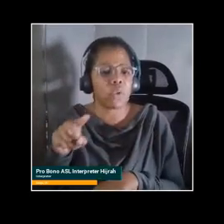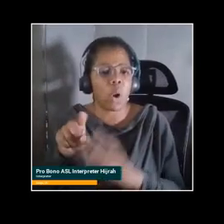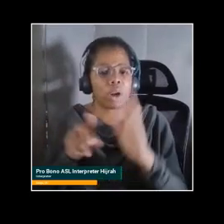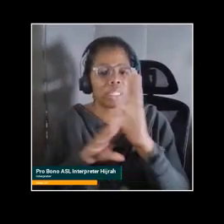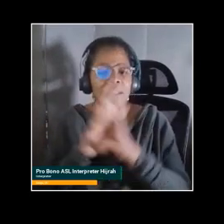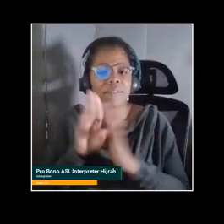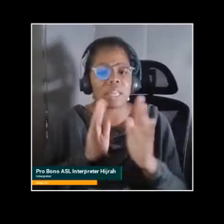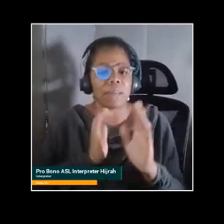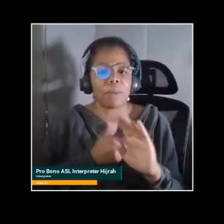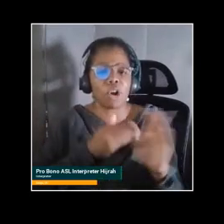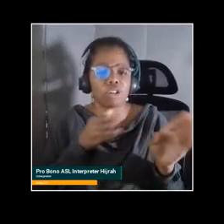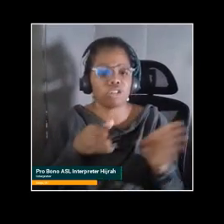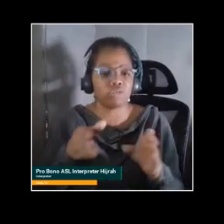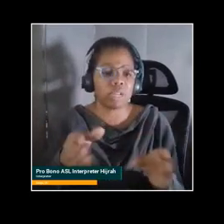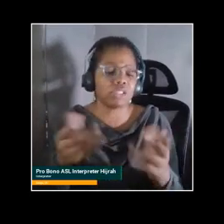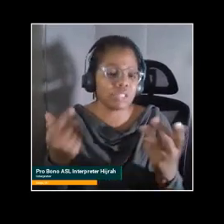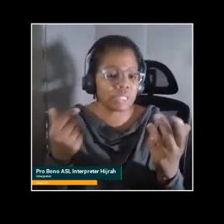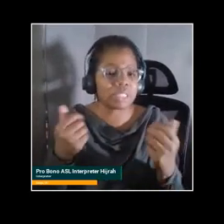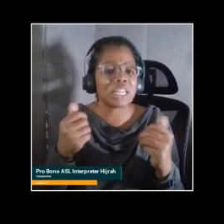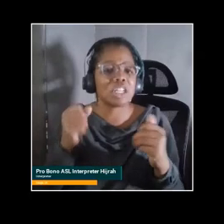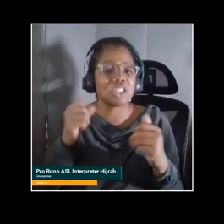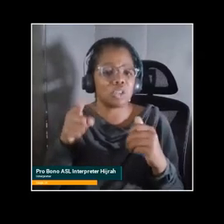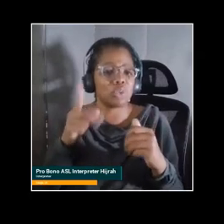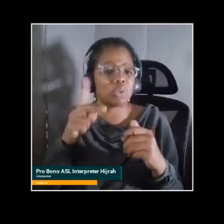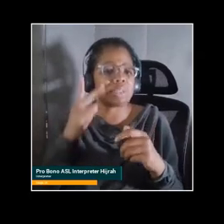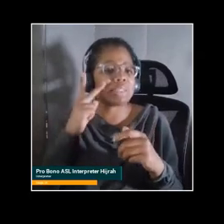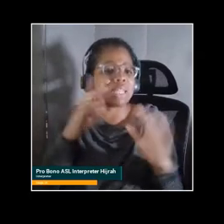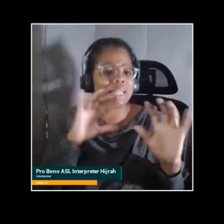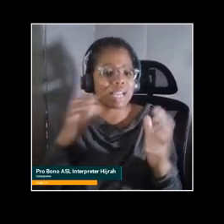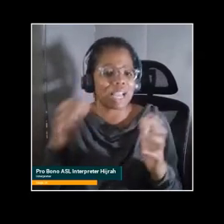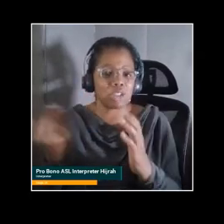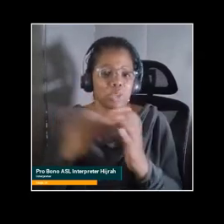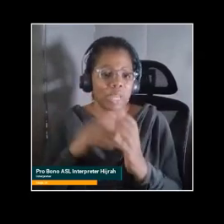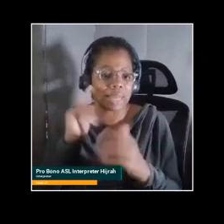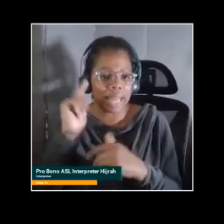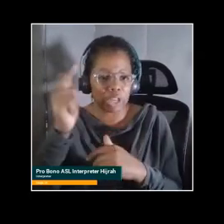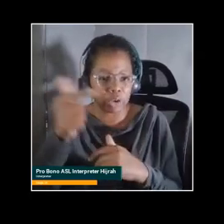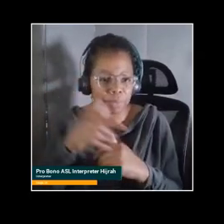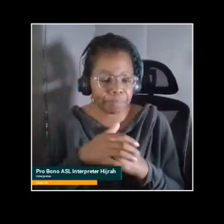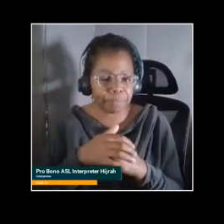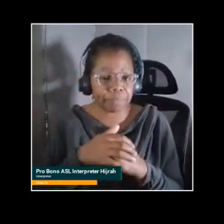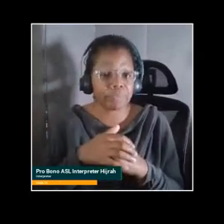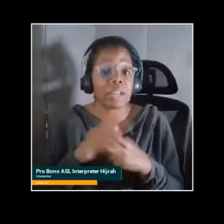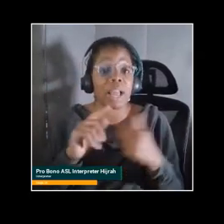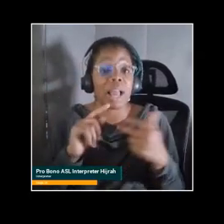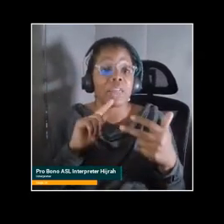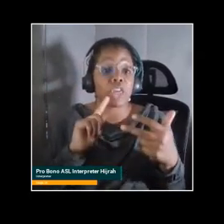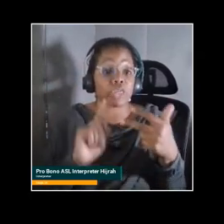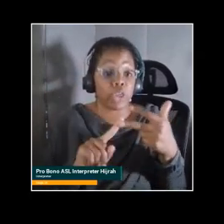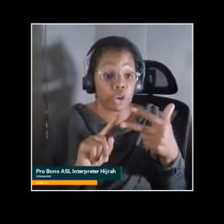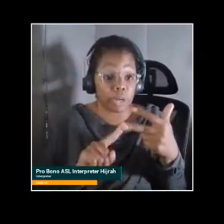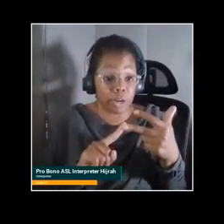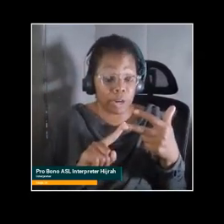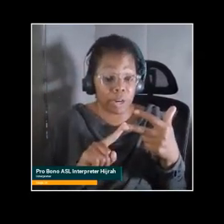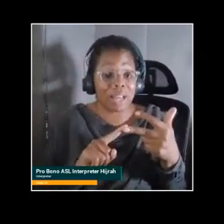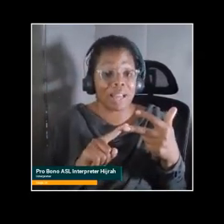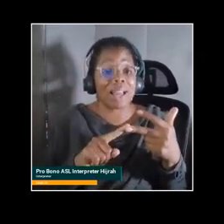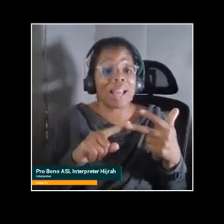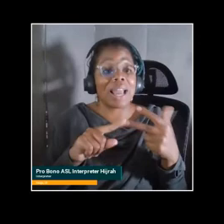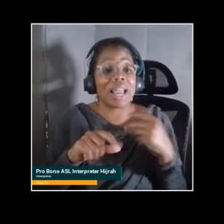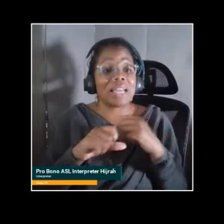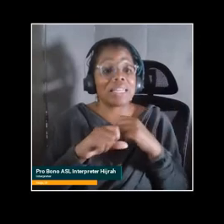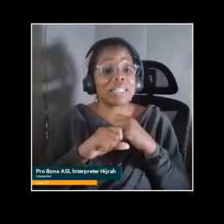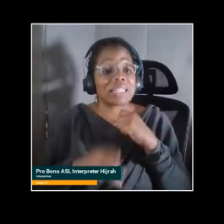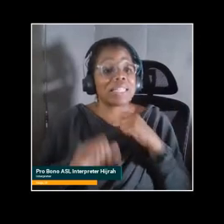developing our strategies later on. So you can see this category again later. And the third part is actually expanding our reading